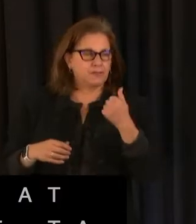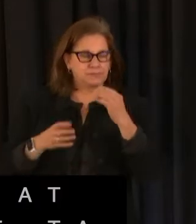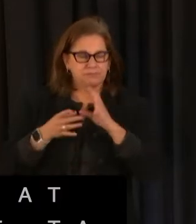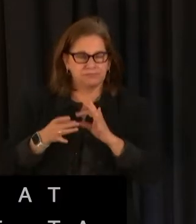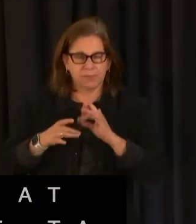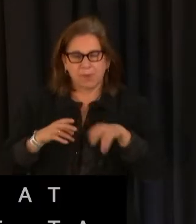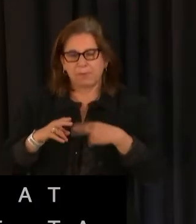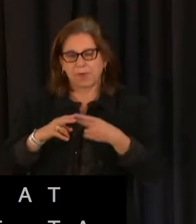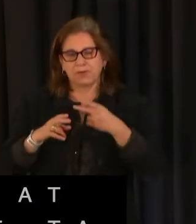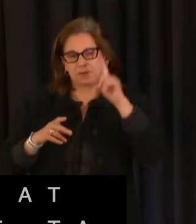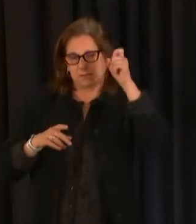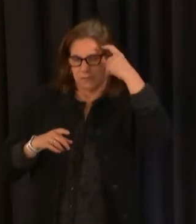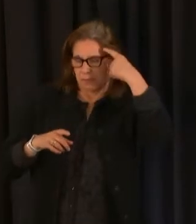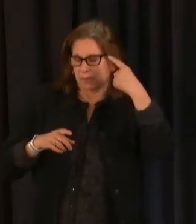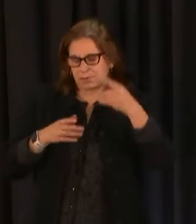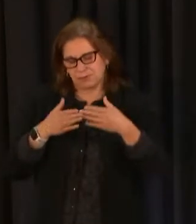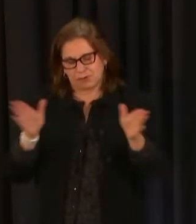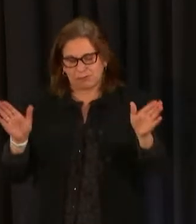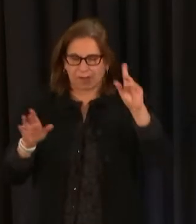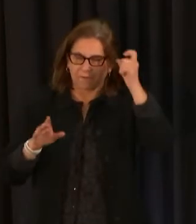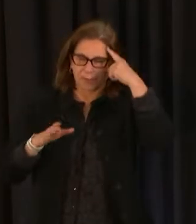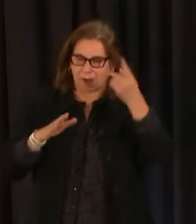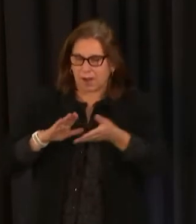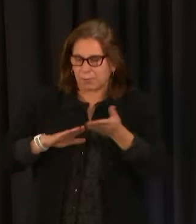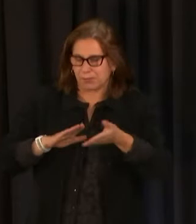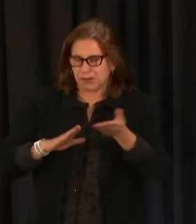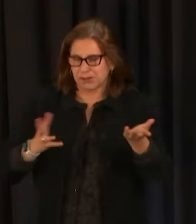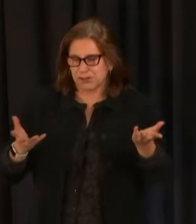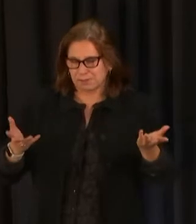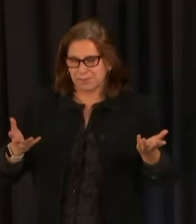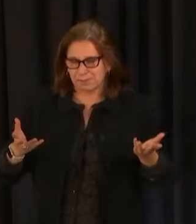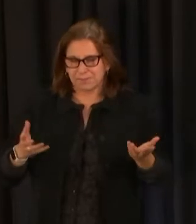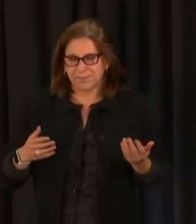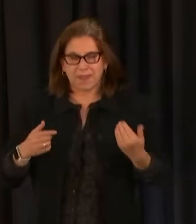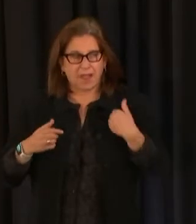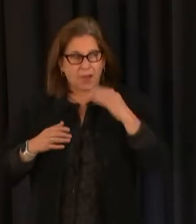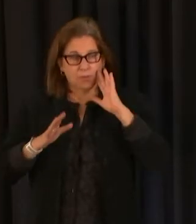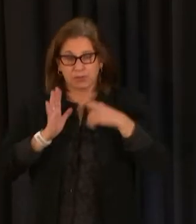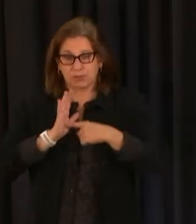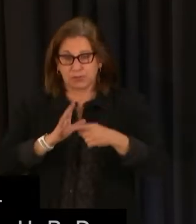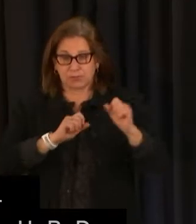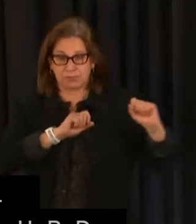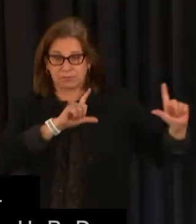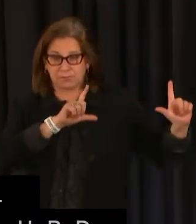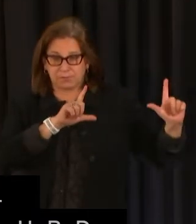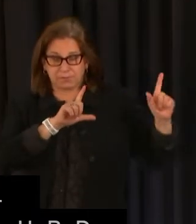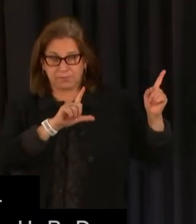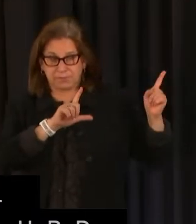updates. Here, we are showing, as we do every day on